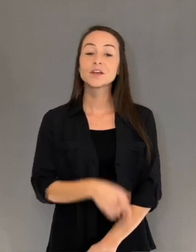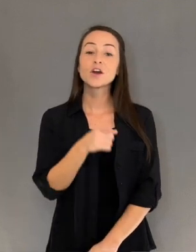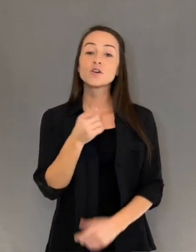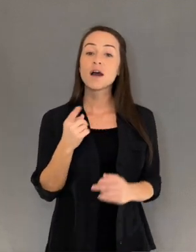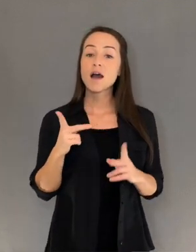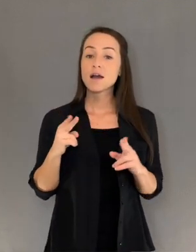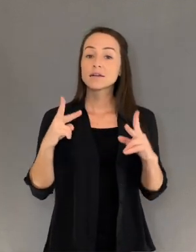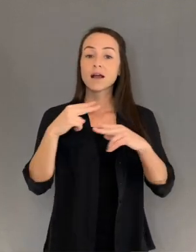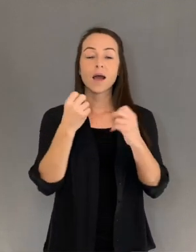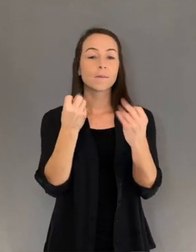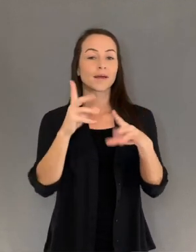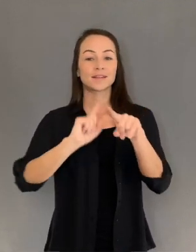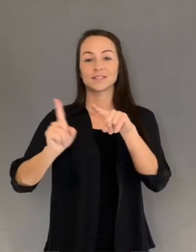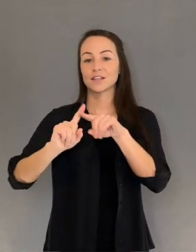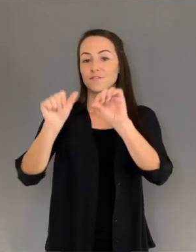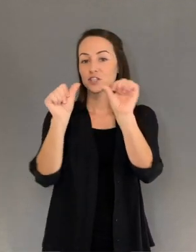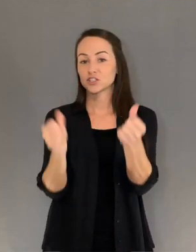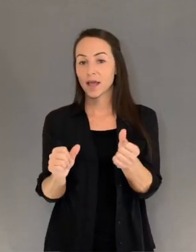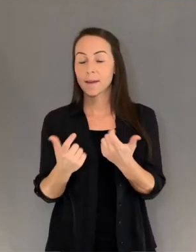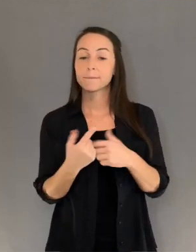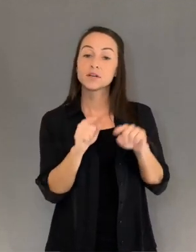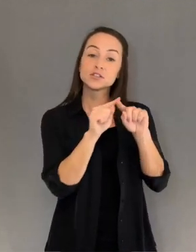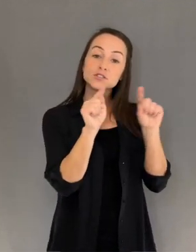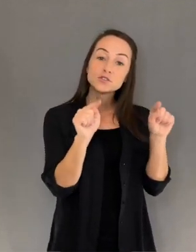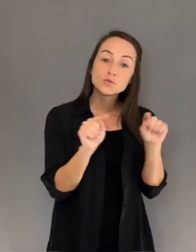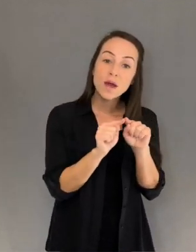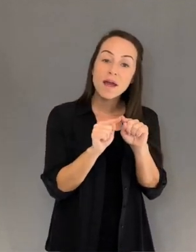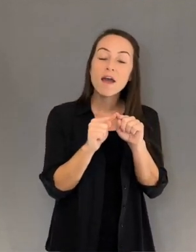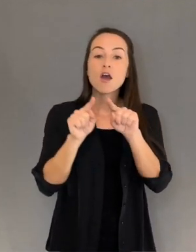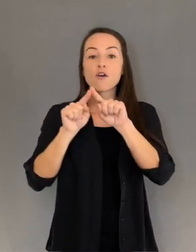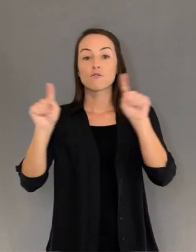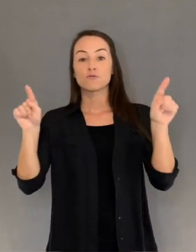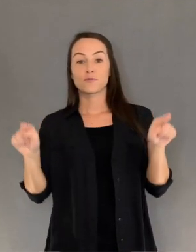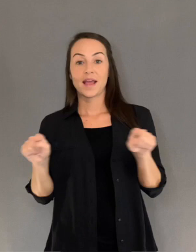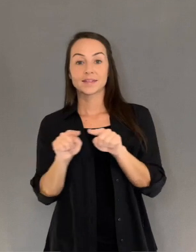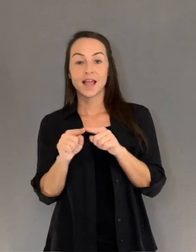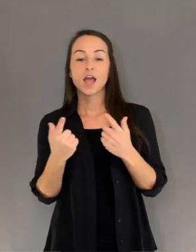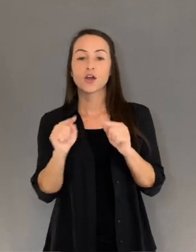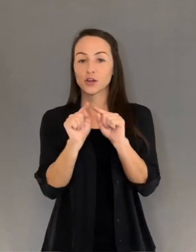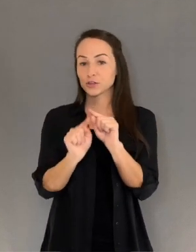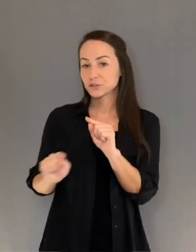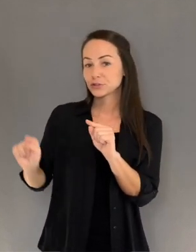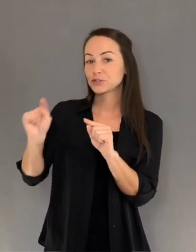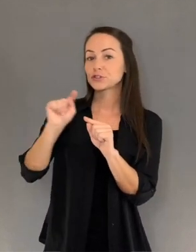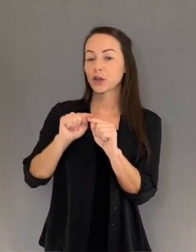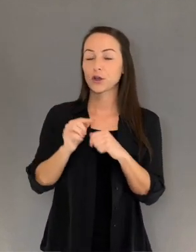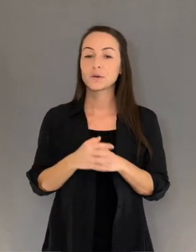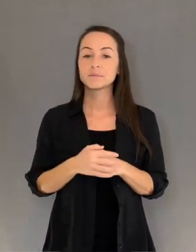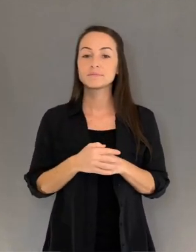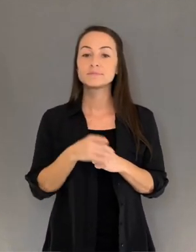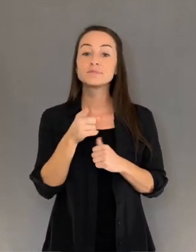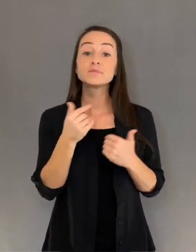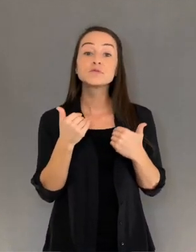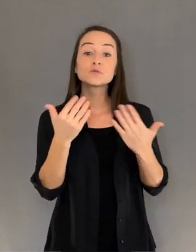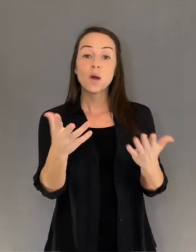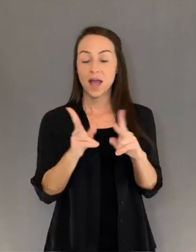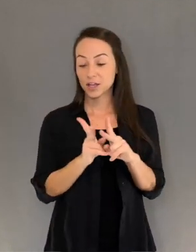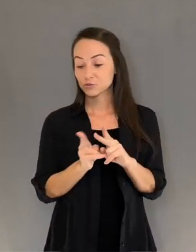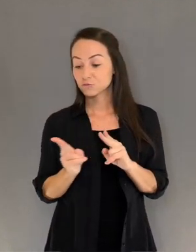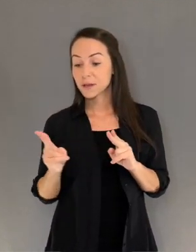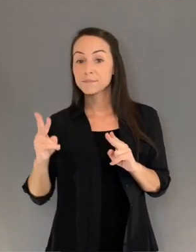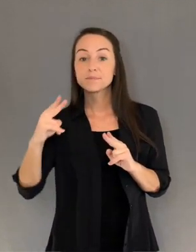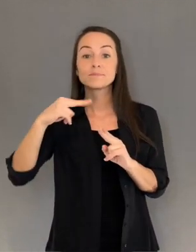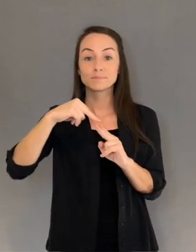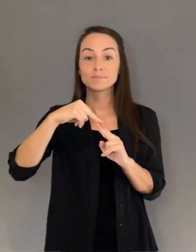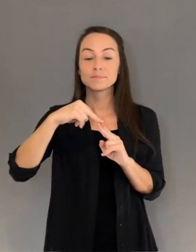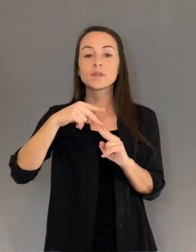Cut out shapes like squares, rectangles, and circles. Trim the edges of the squares and rectangles and add a slot in the middle